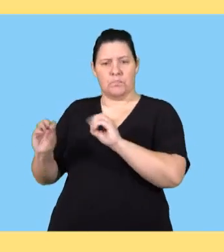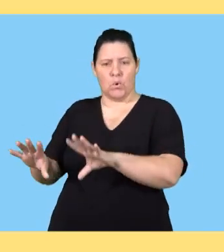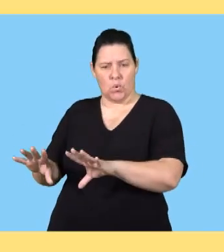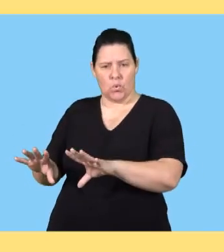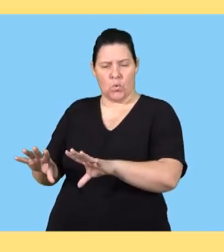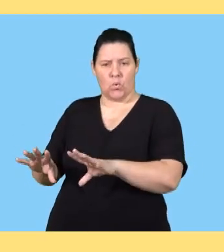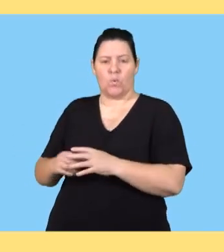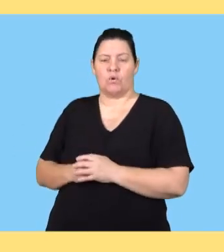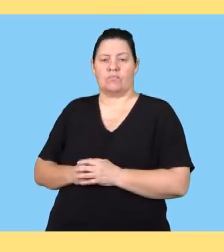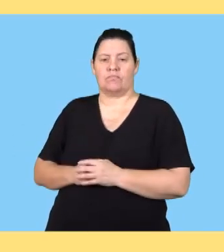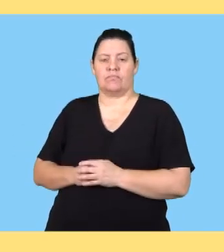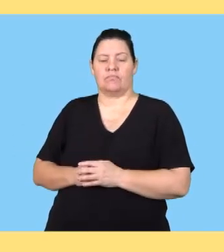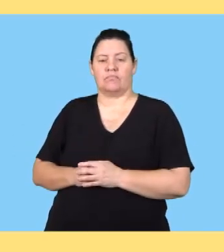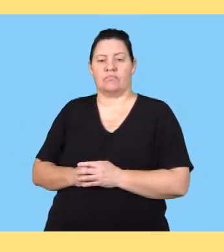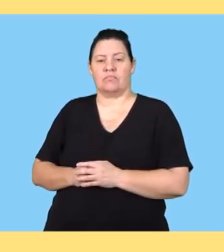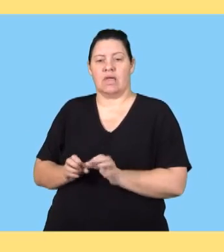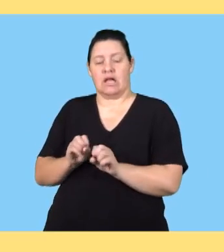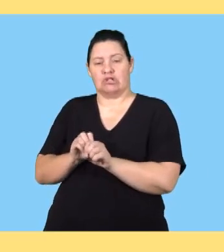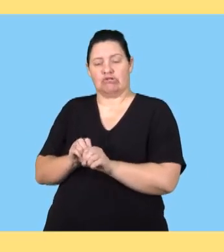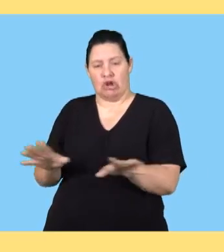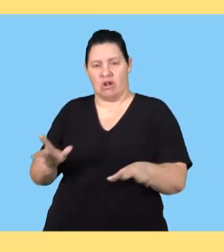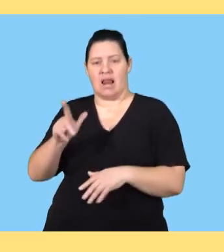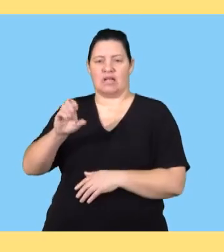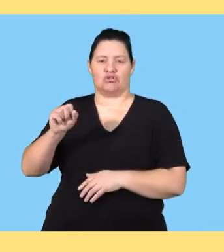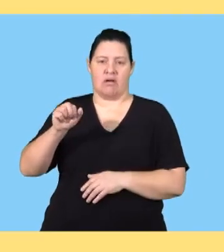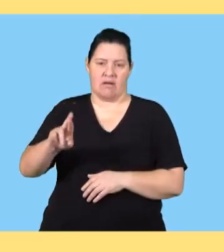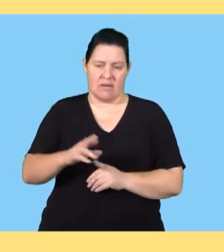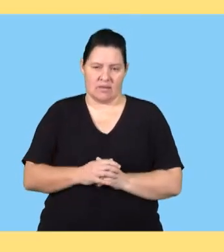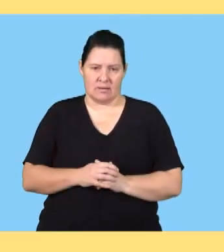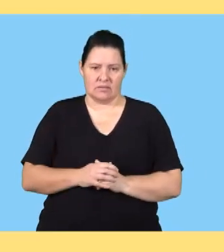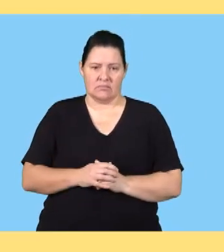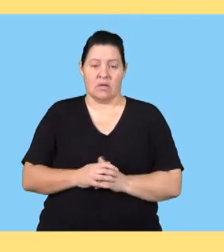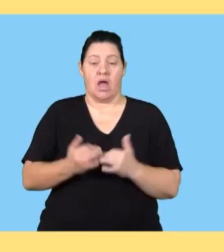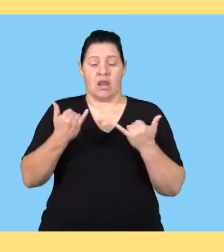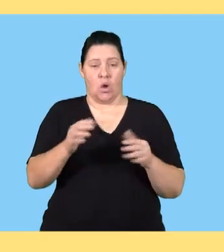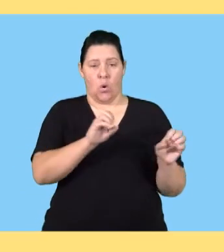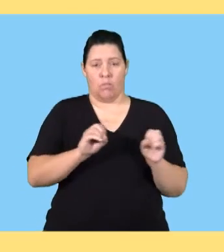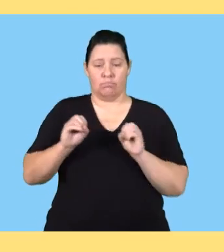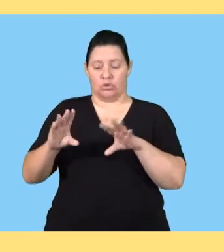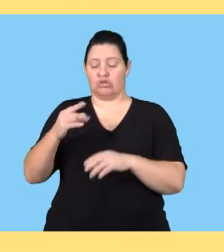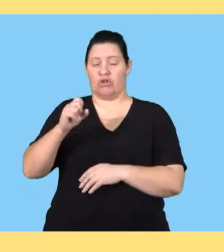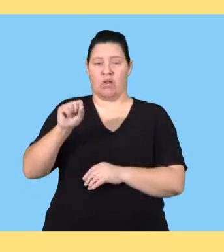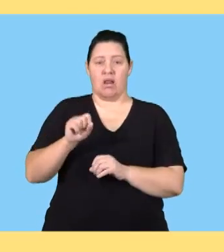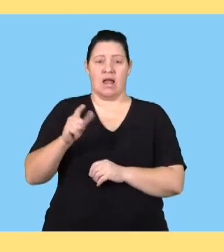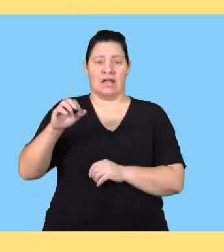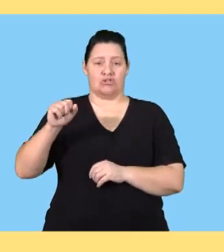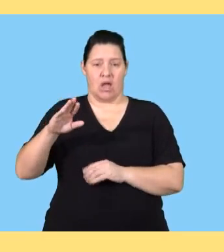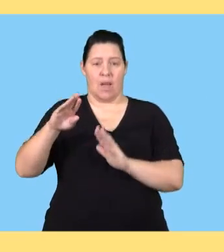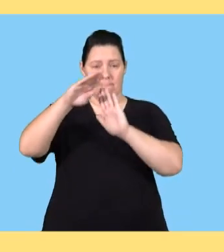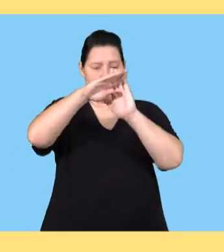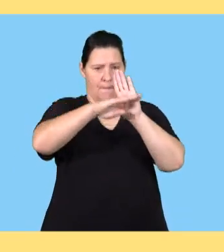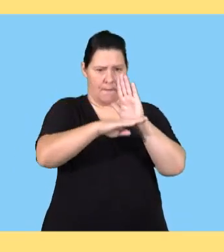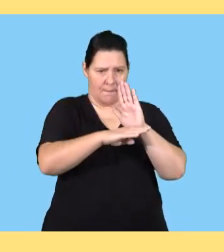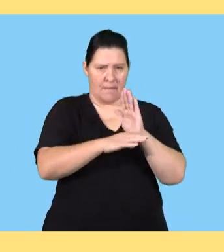to the general ledger? If we are to post to the general ledger, we need to have a list